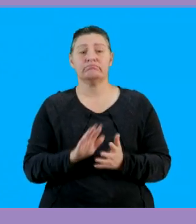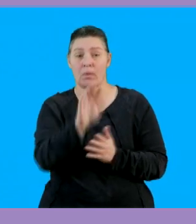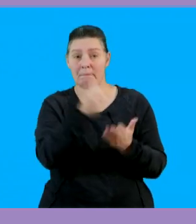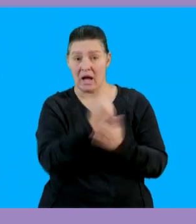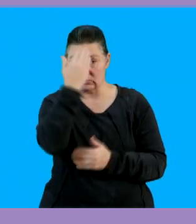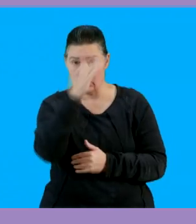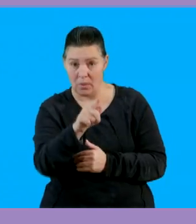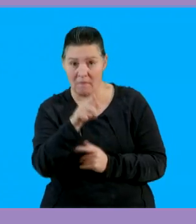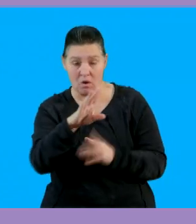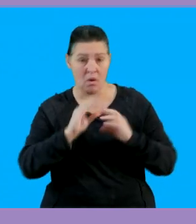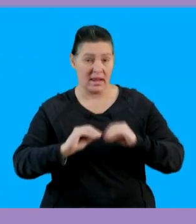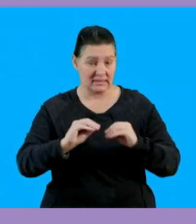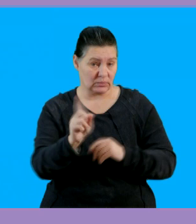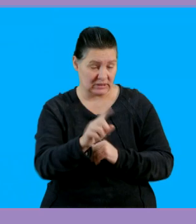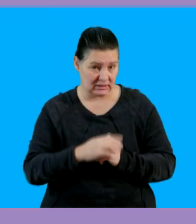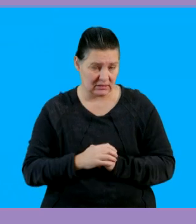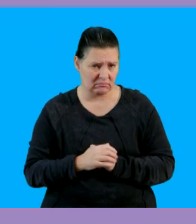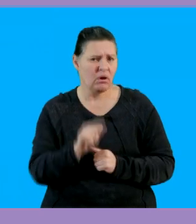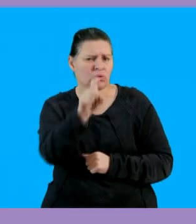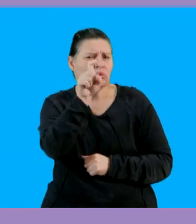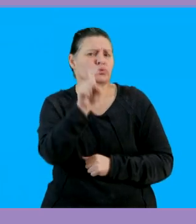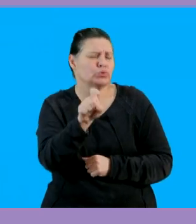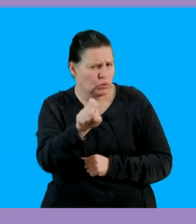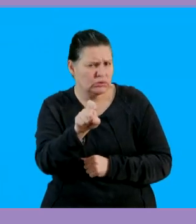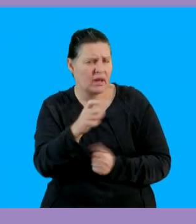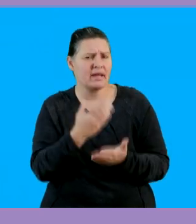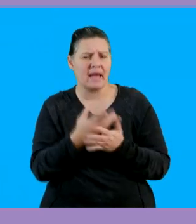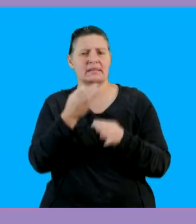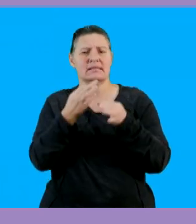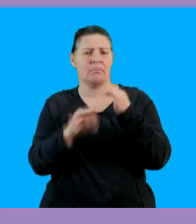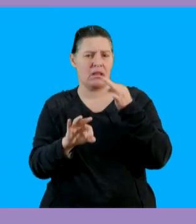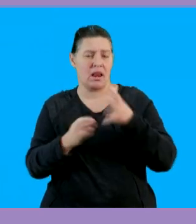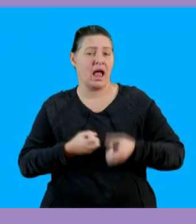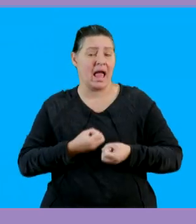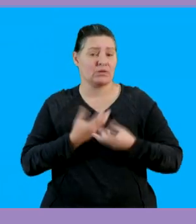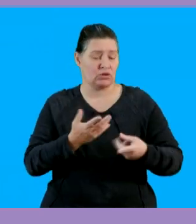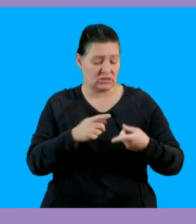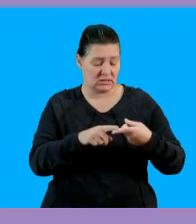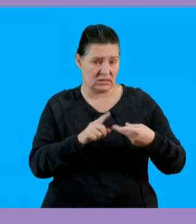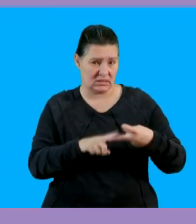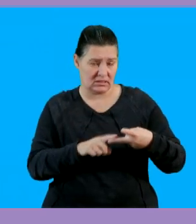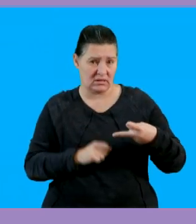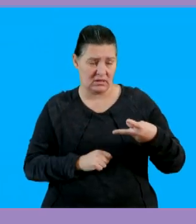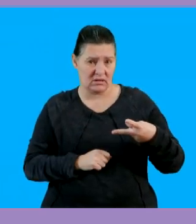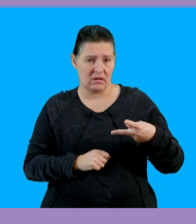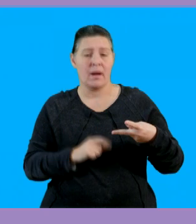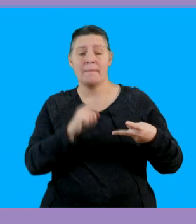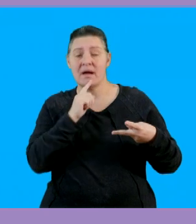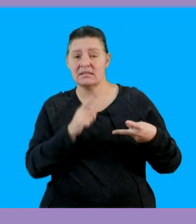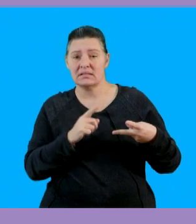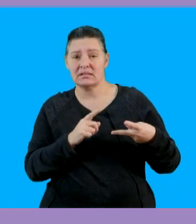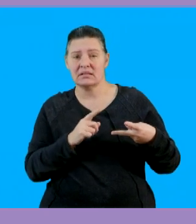What you should know for this lesson. So you should be able to simplify expressions. You should be able